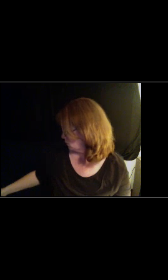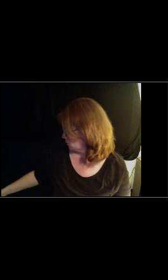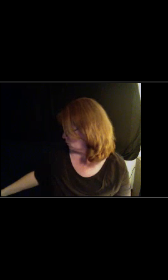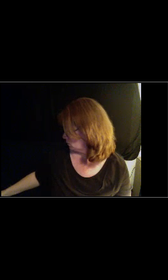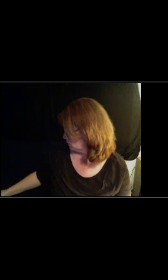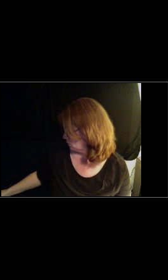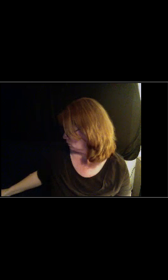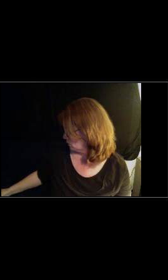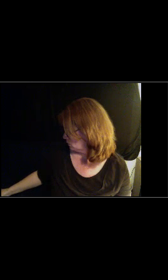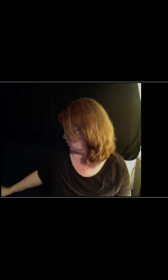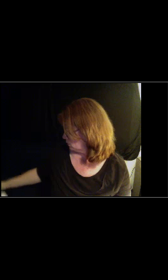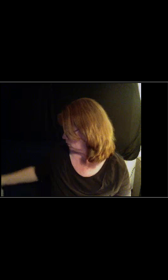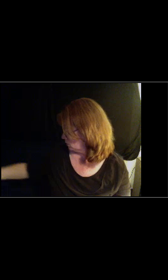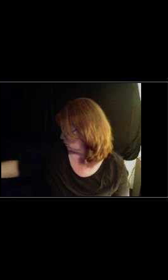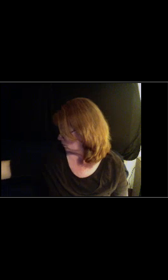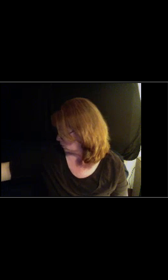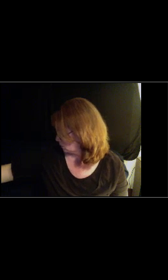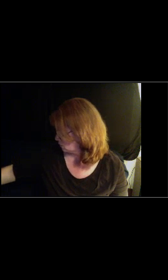Next slide, please.